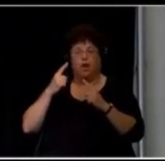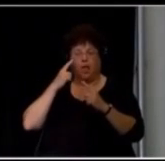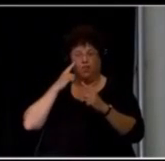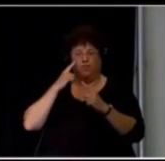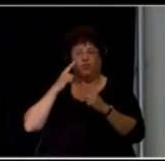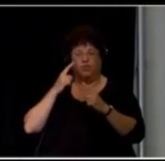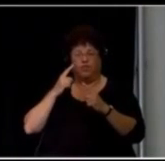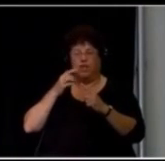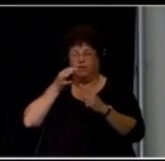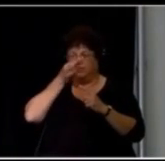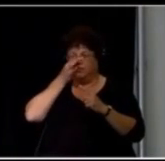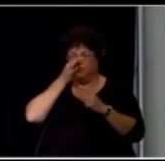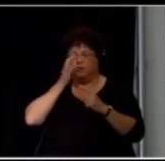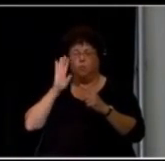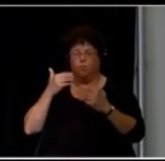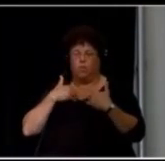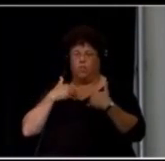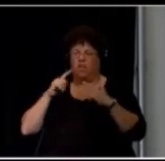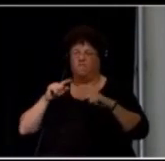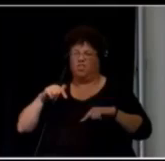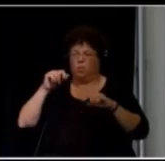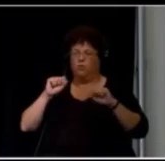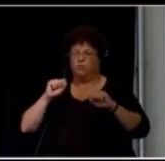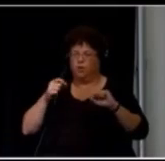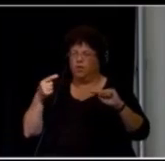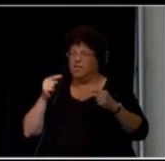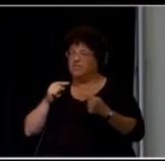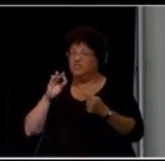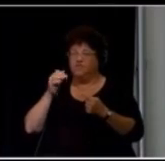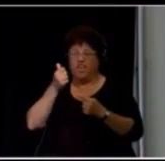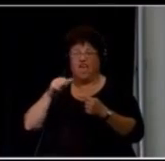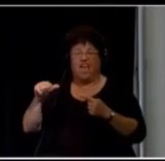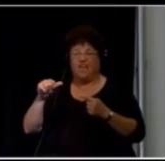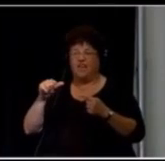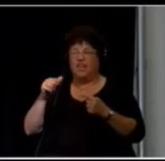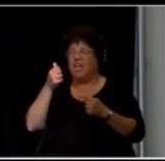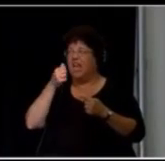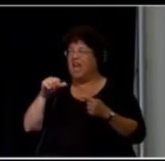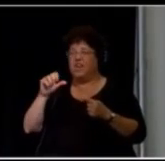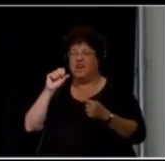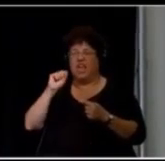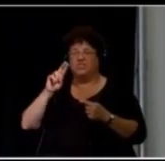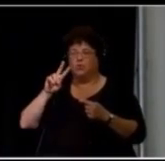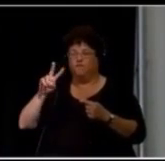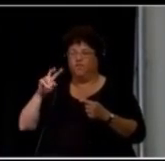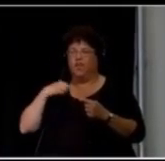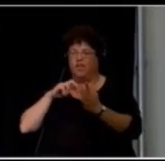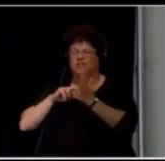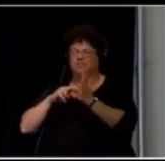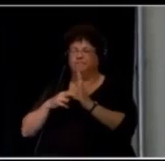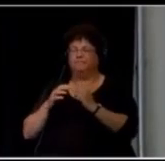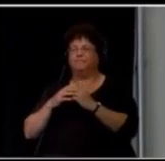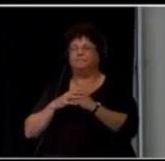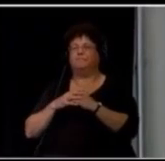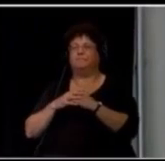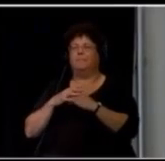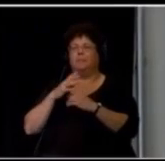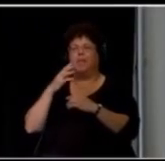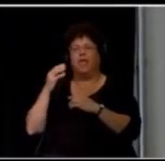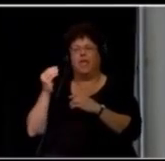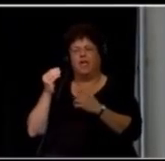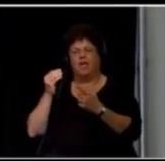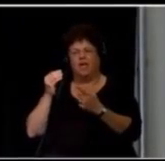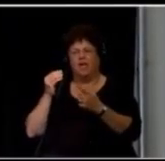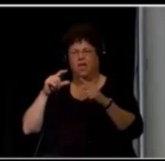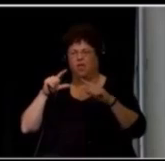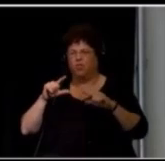it's headed towards having the lowest probability of injury of any SUV. And certainly